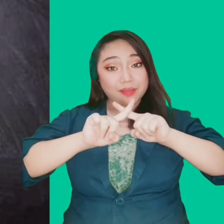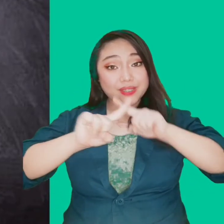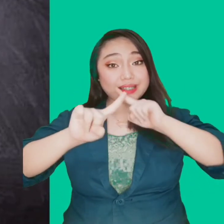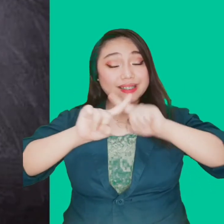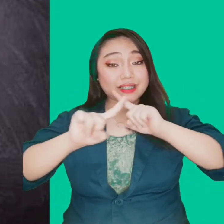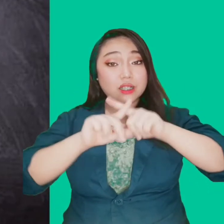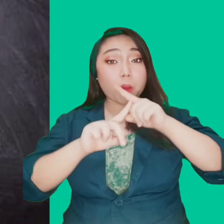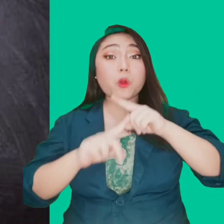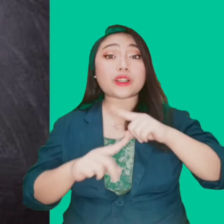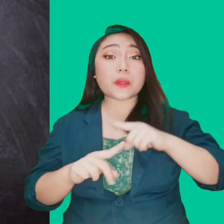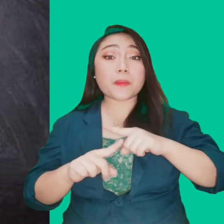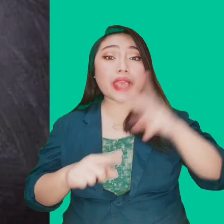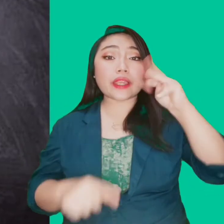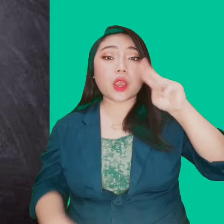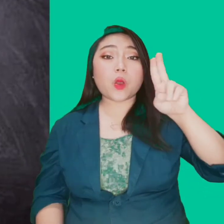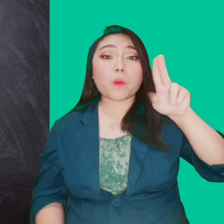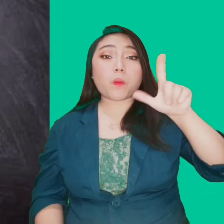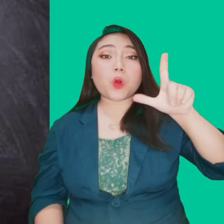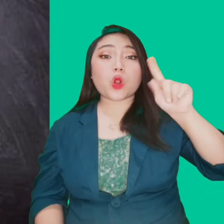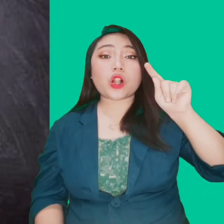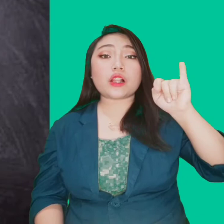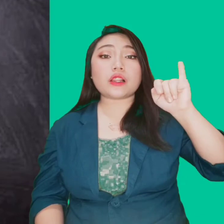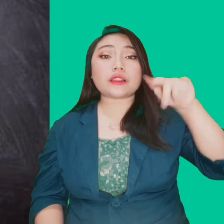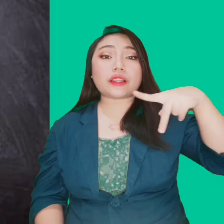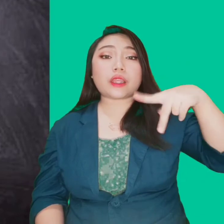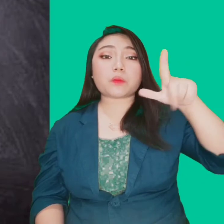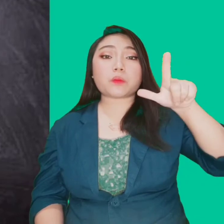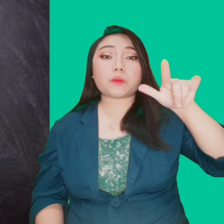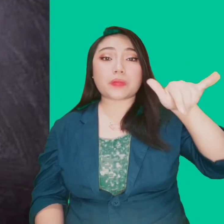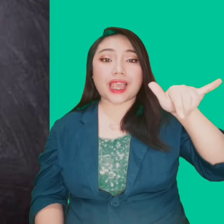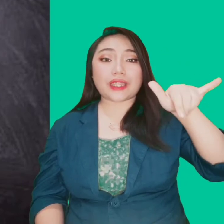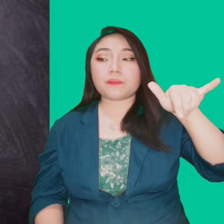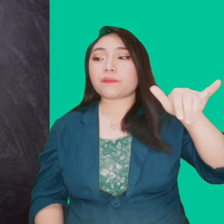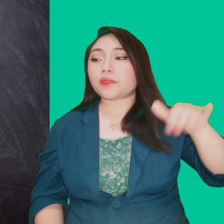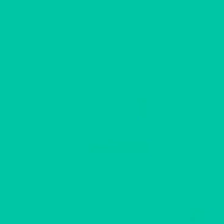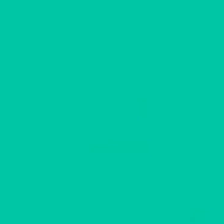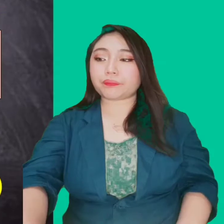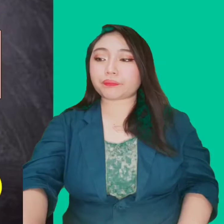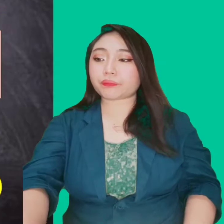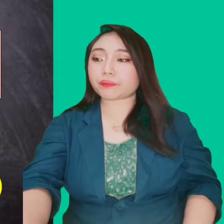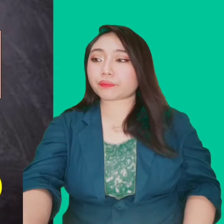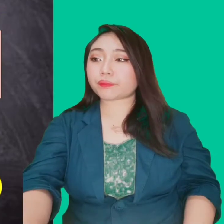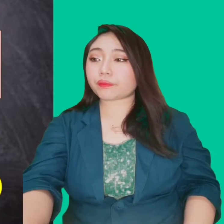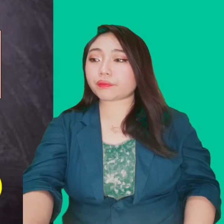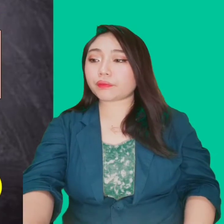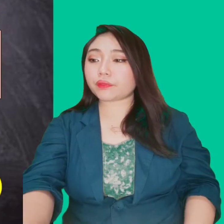And the line between M and A means multiplication.